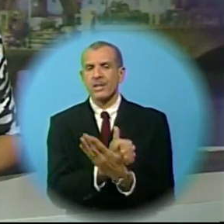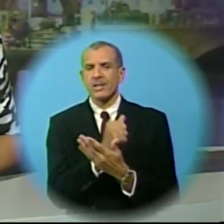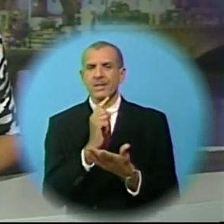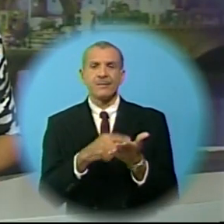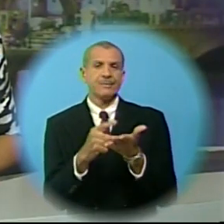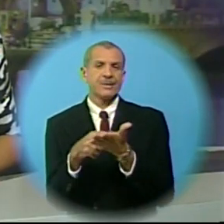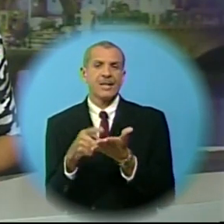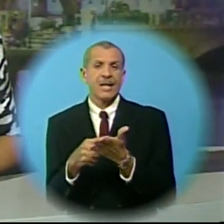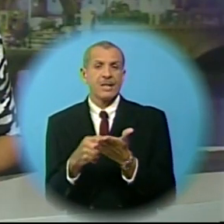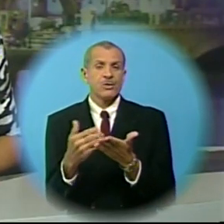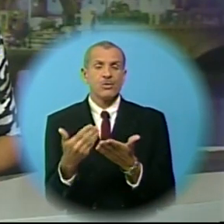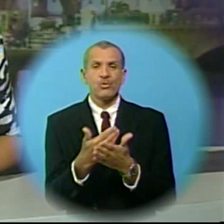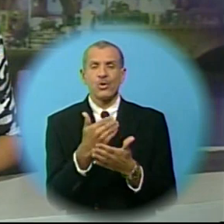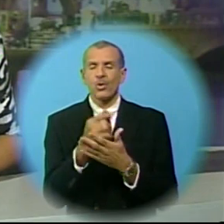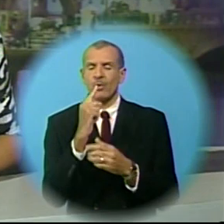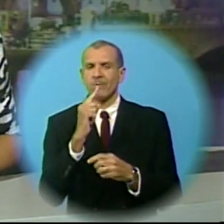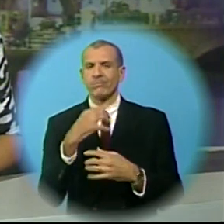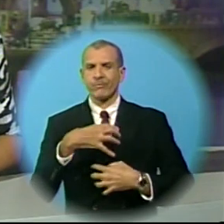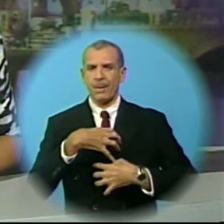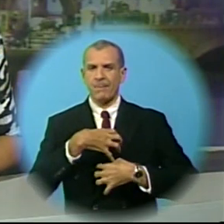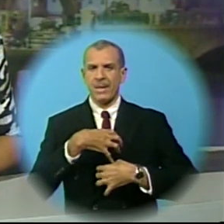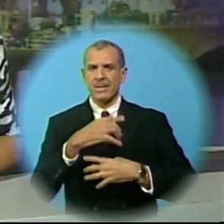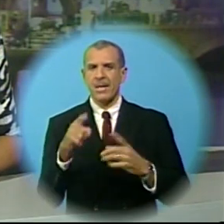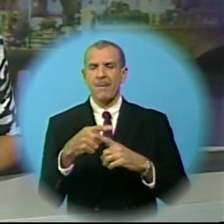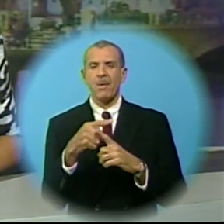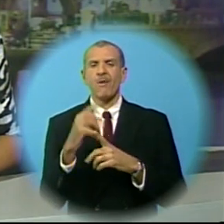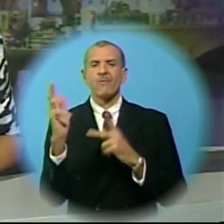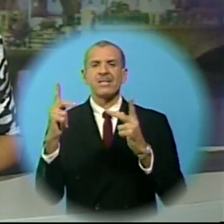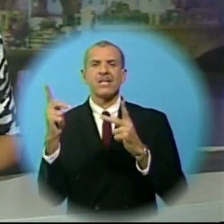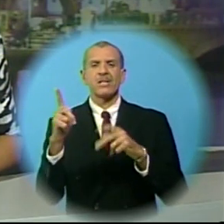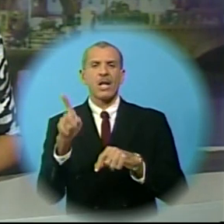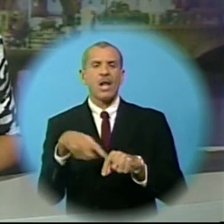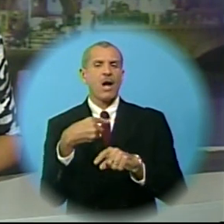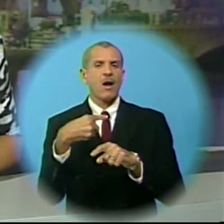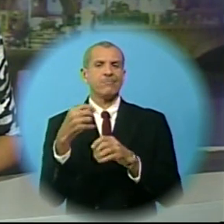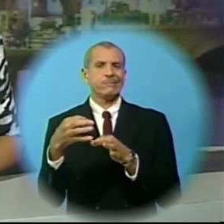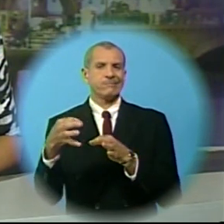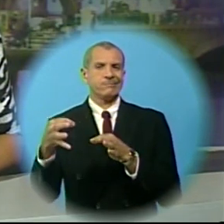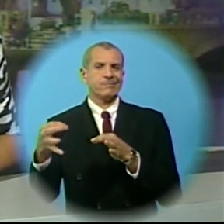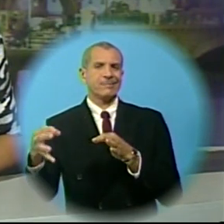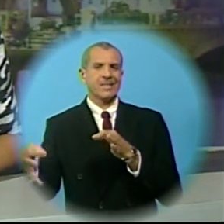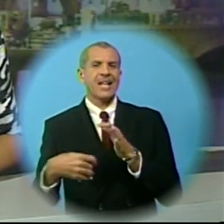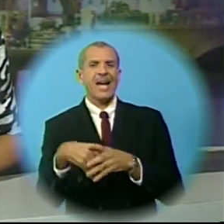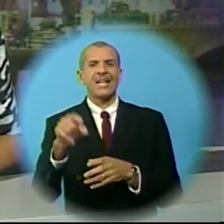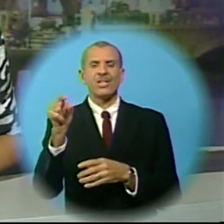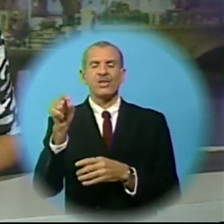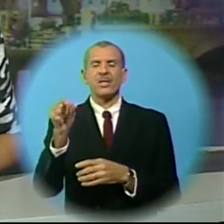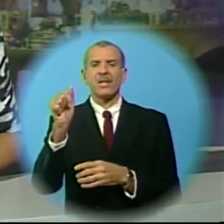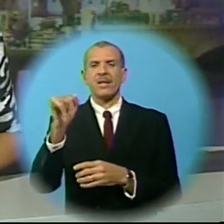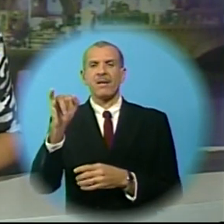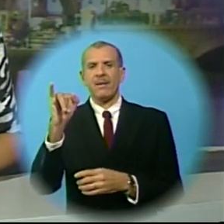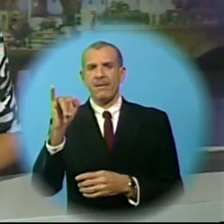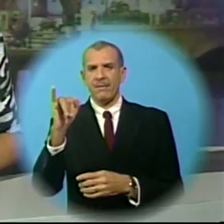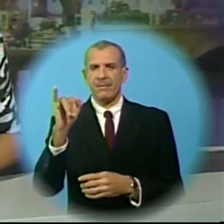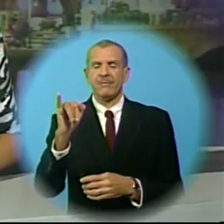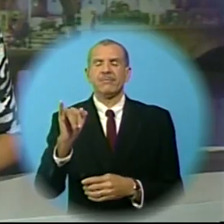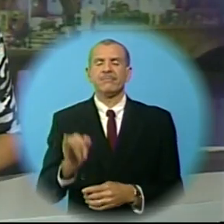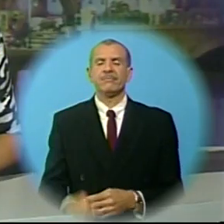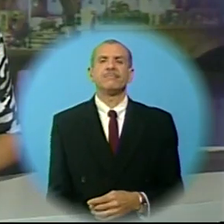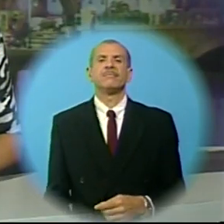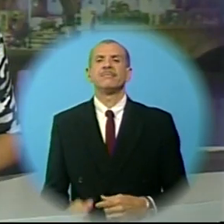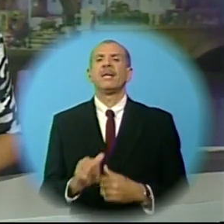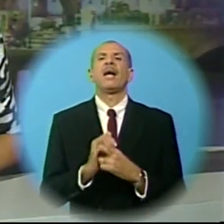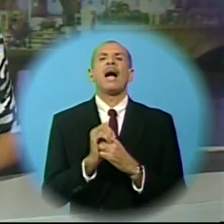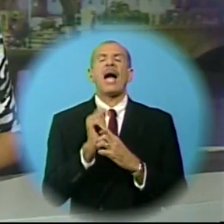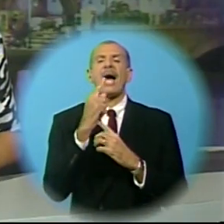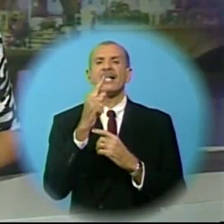fresh complaints from scores of visitors about long delays coming through customs at the Grantley Adams International Airport. BHTA Chief